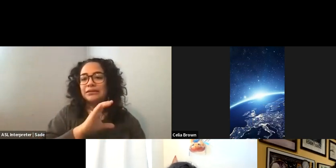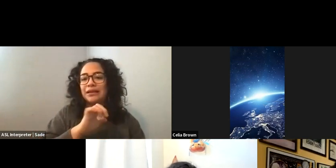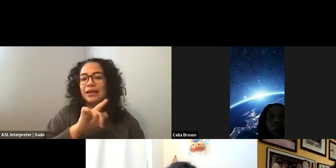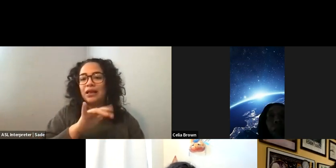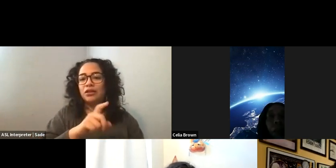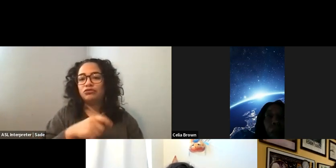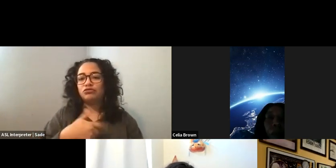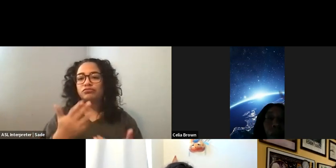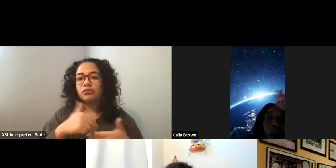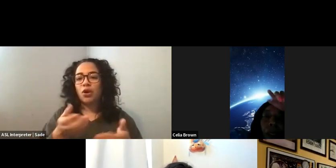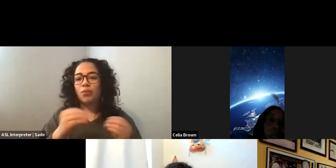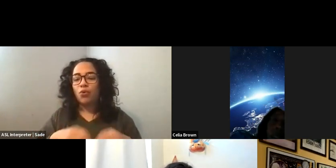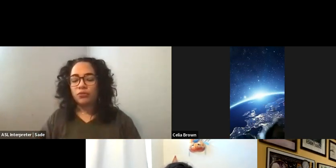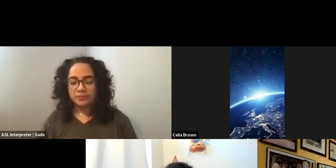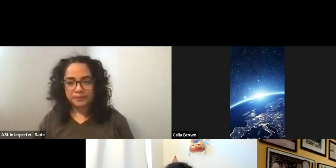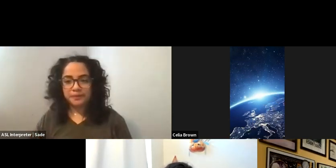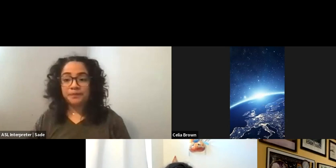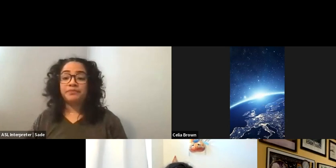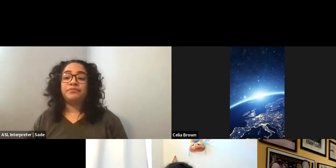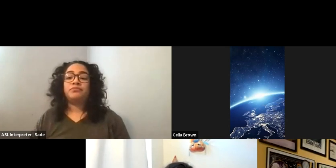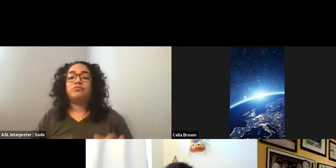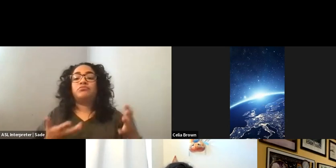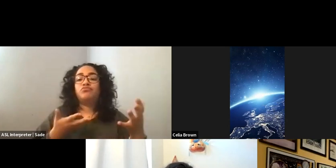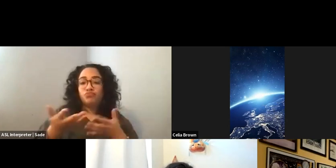Awesome. Yeah, so for me,